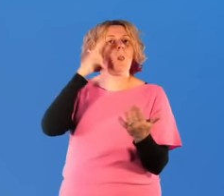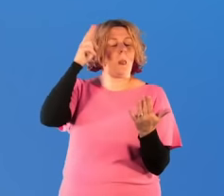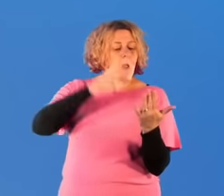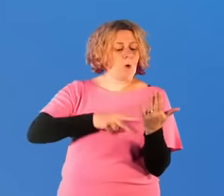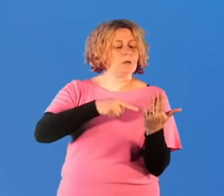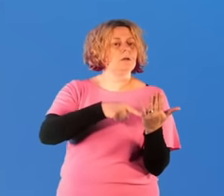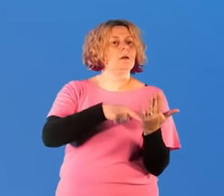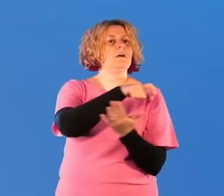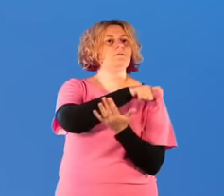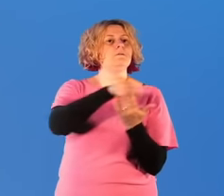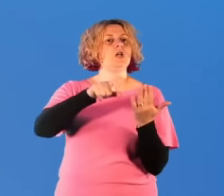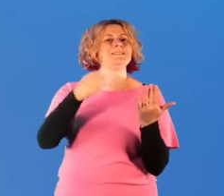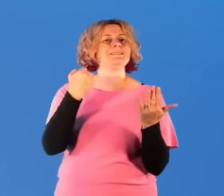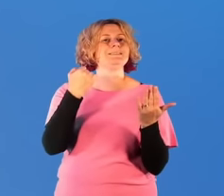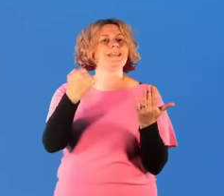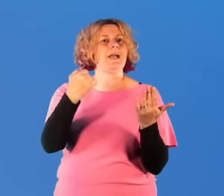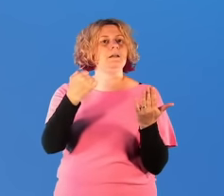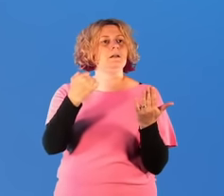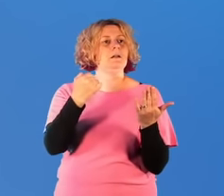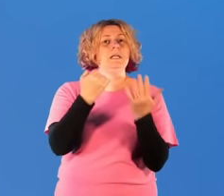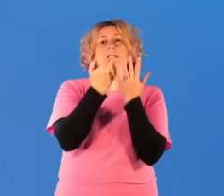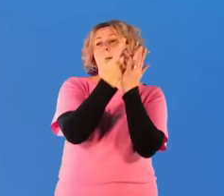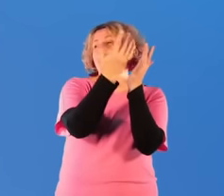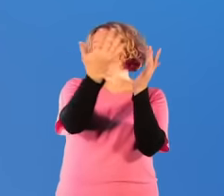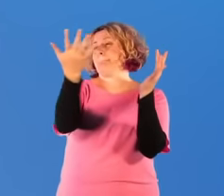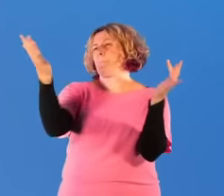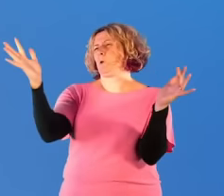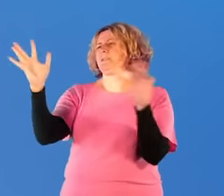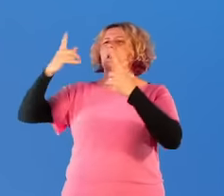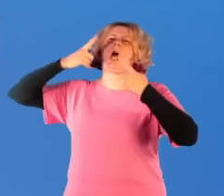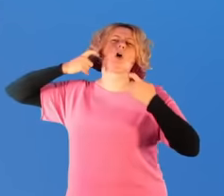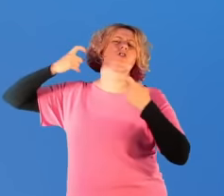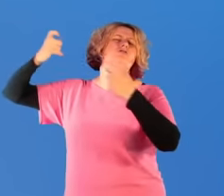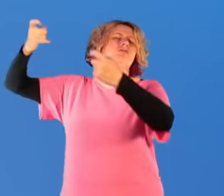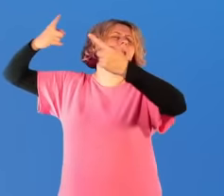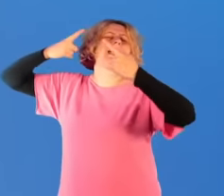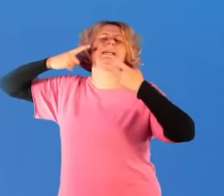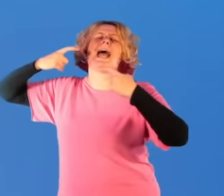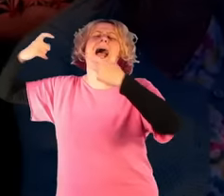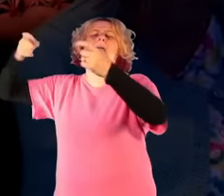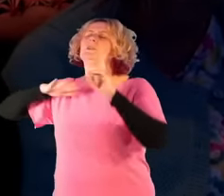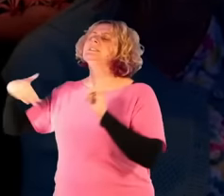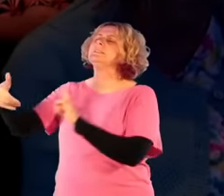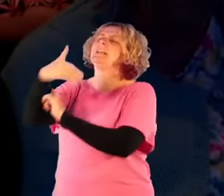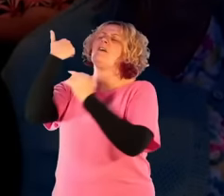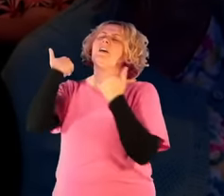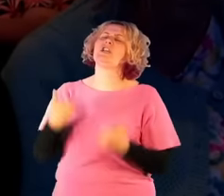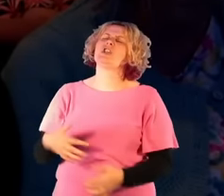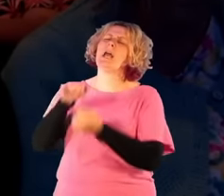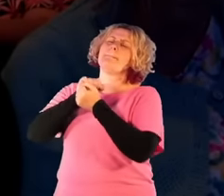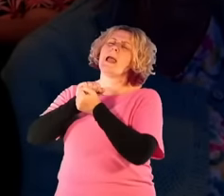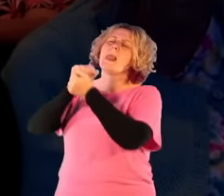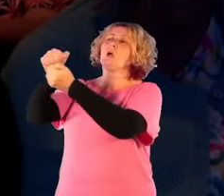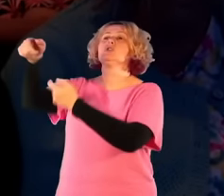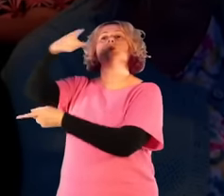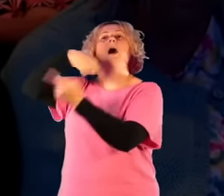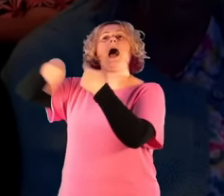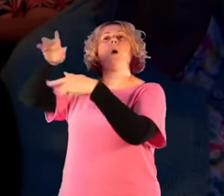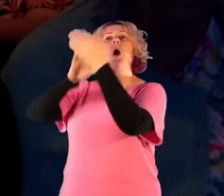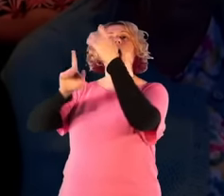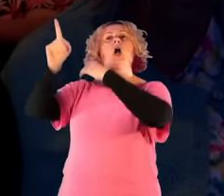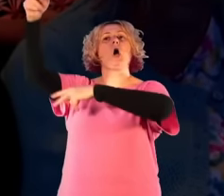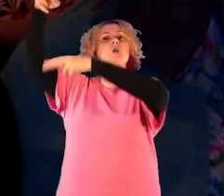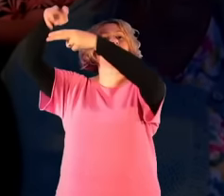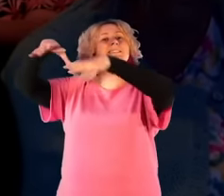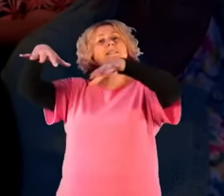look at verse 10. This great multitude cried out with a loud voice, "Salvation belongs to our God who sits on the throne and